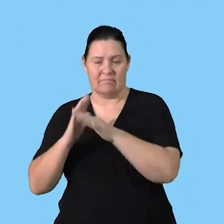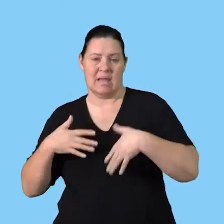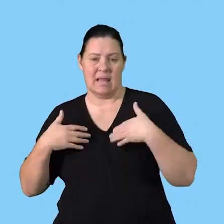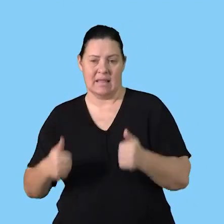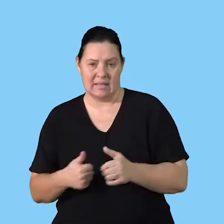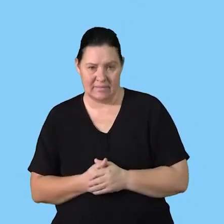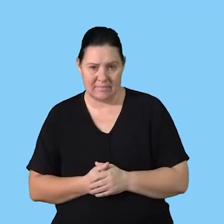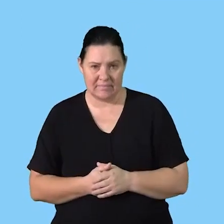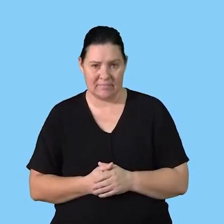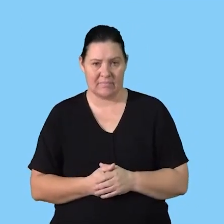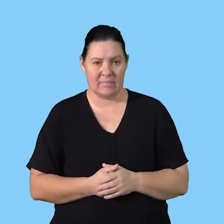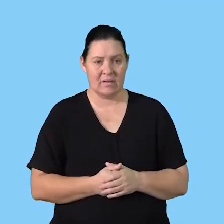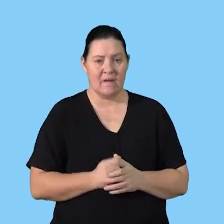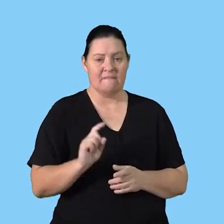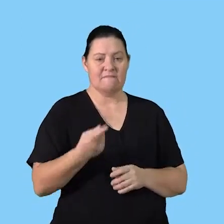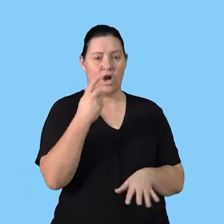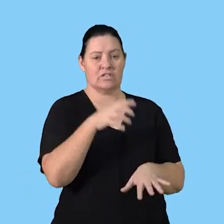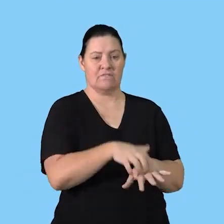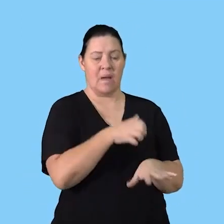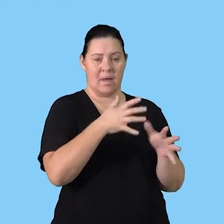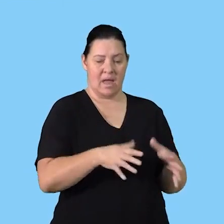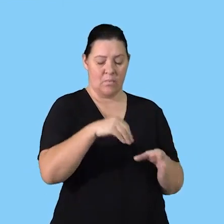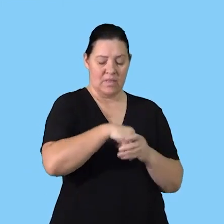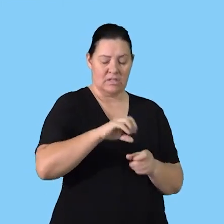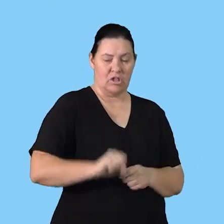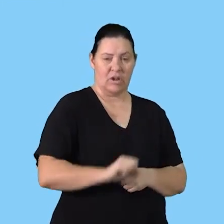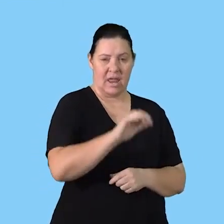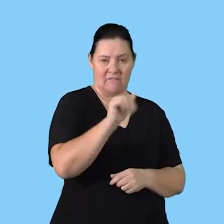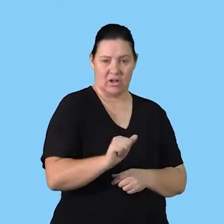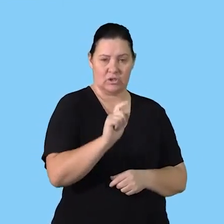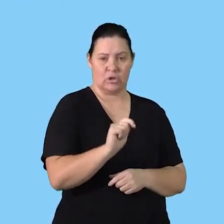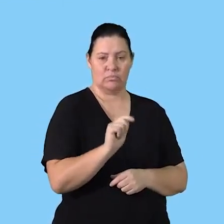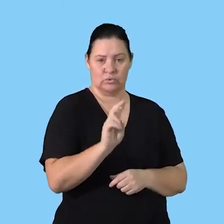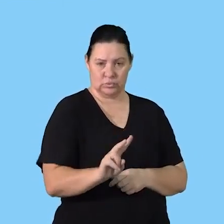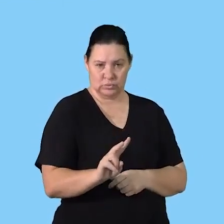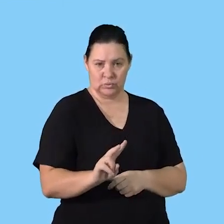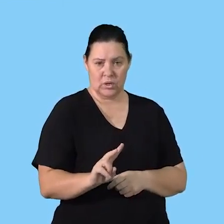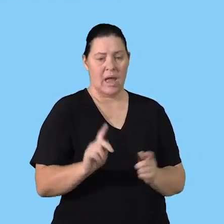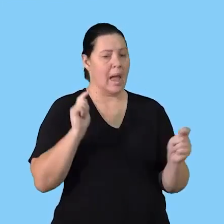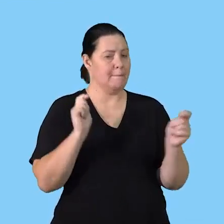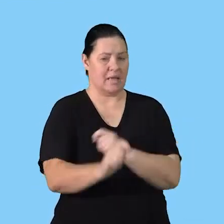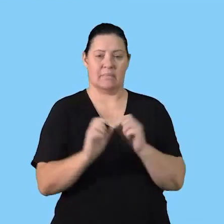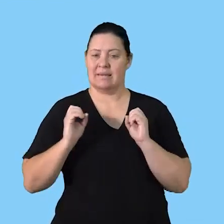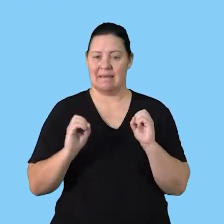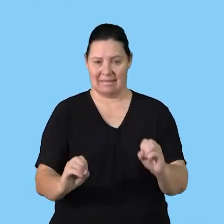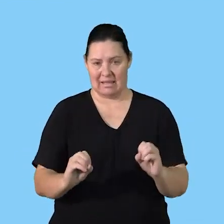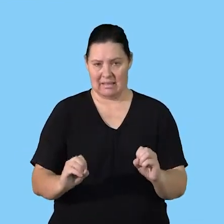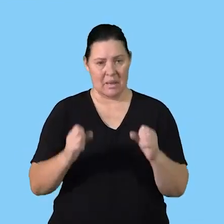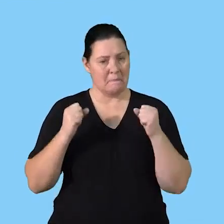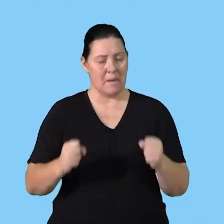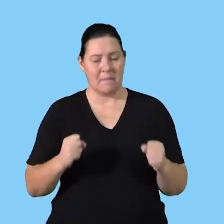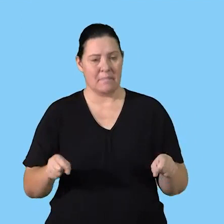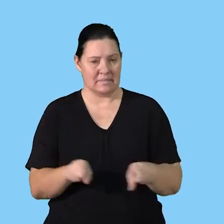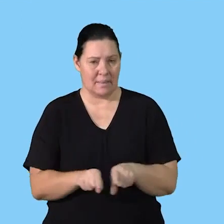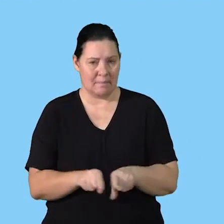healing. Then the first farmers in the Southern Africa, term 2, there are no amendments in the